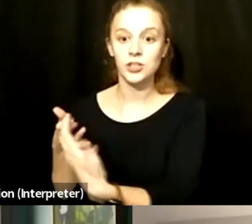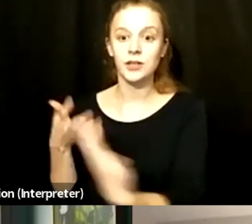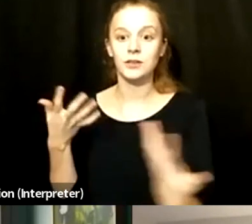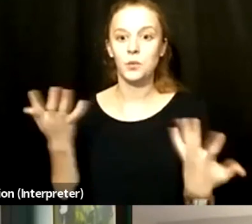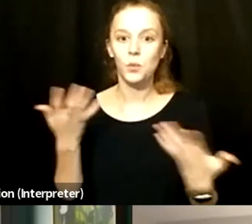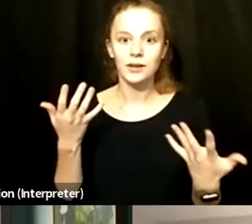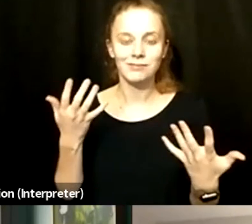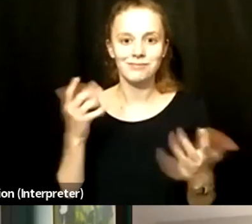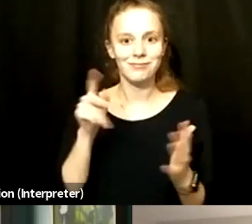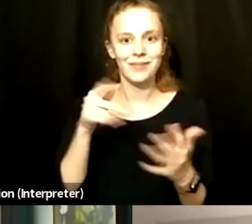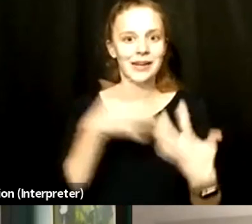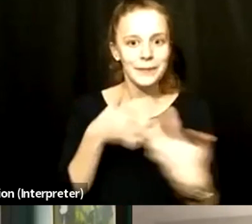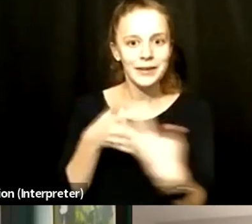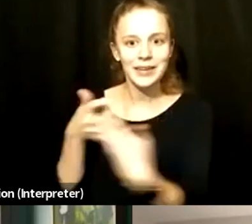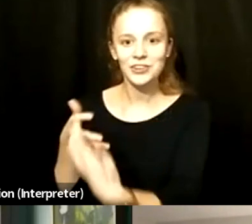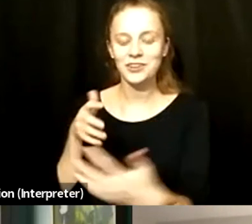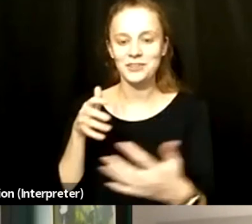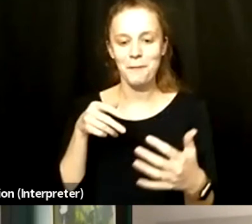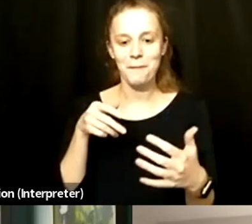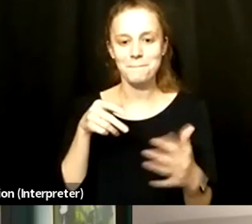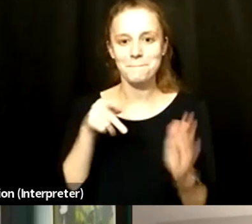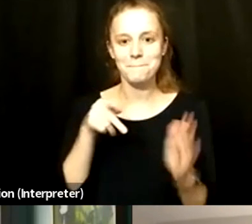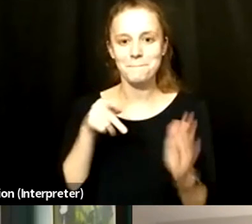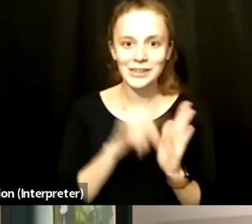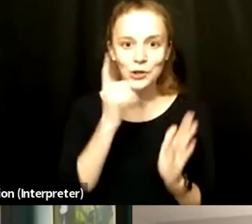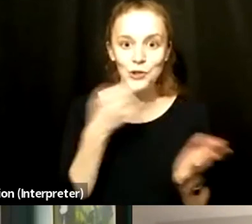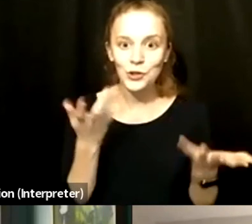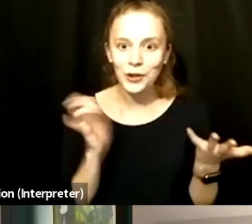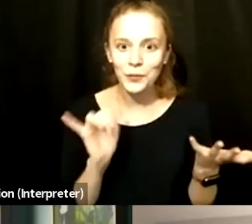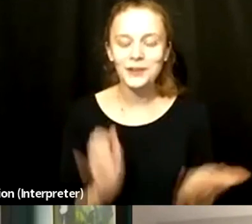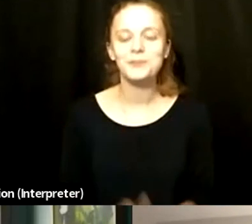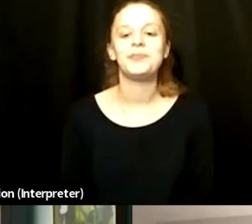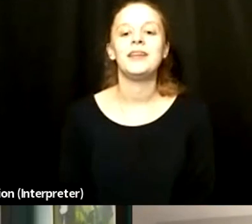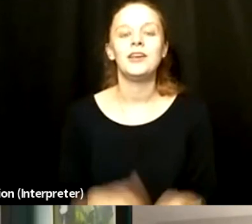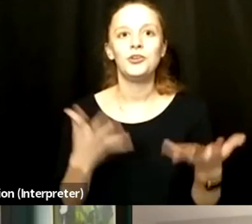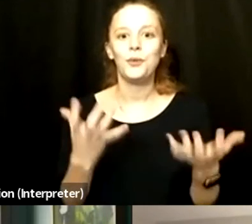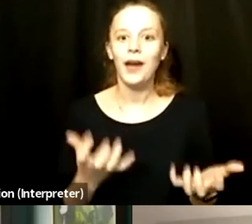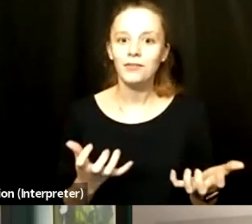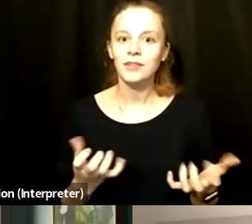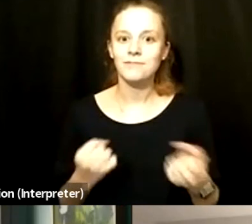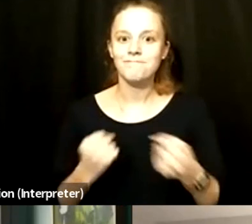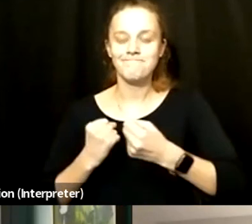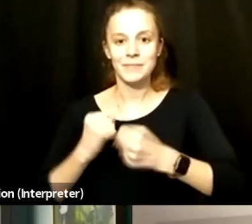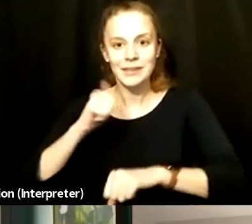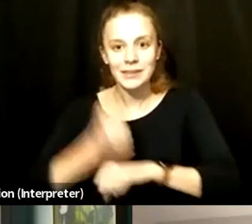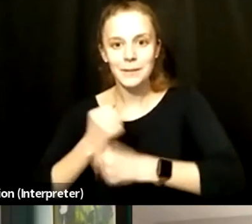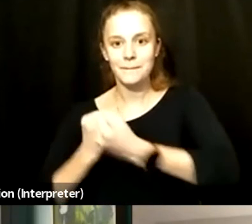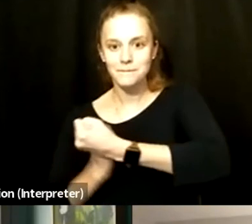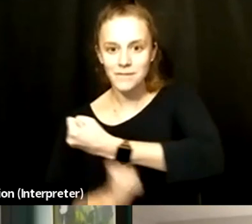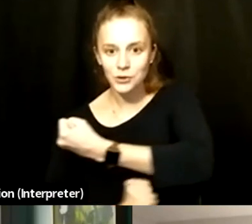policies look like? Because you have to start from the ground up. You can't just patchwork in